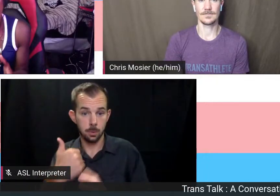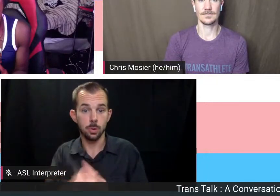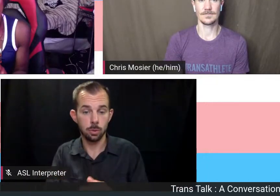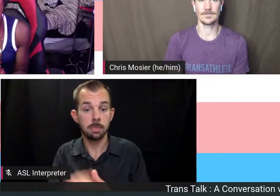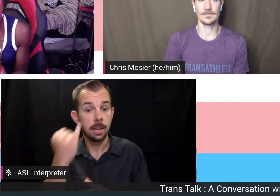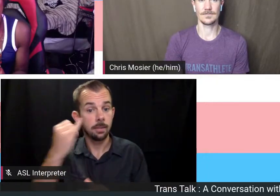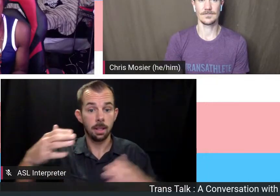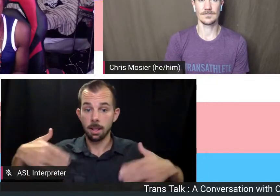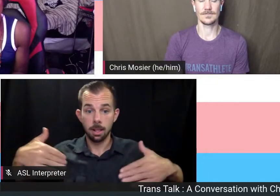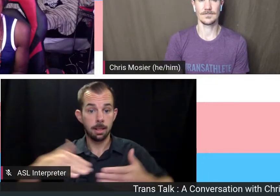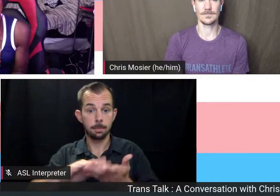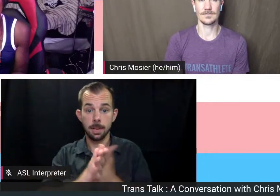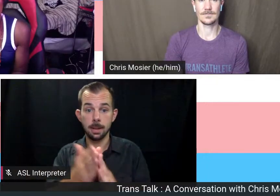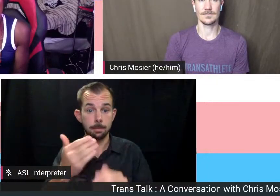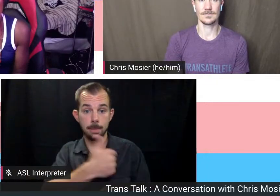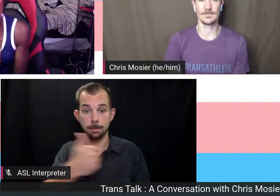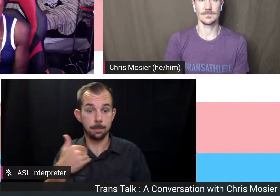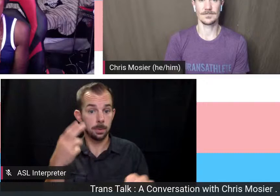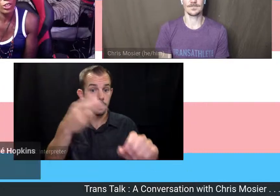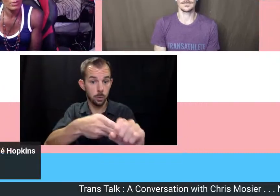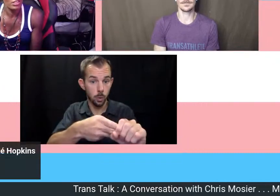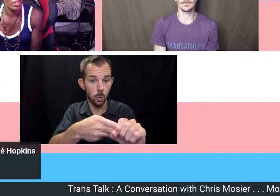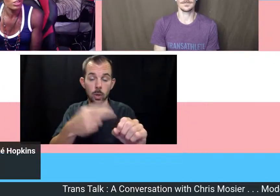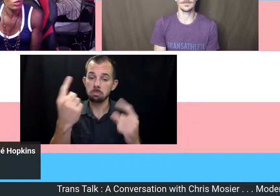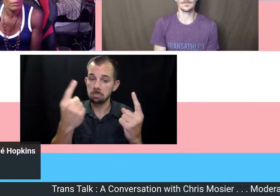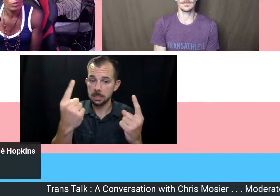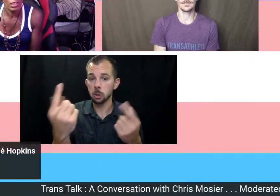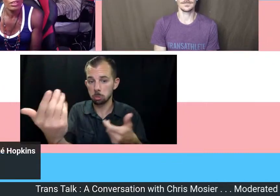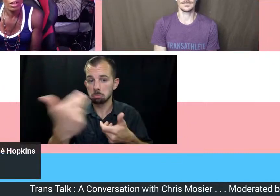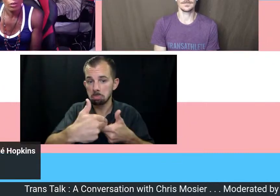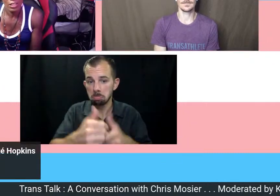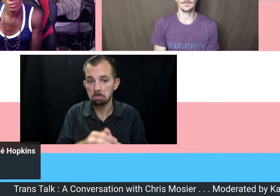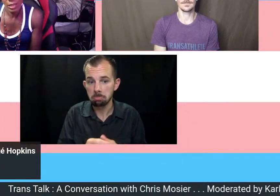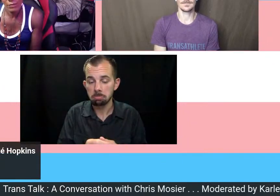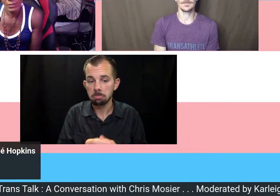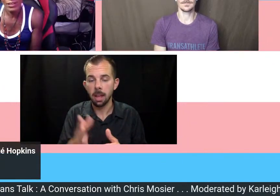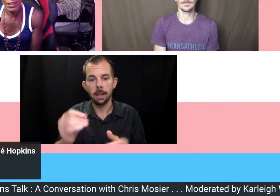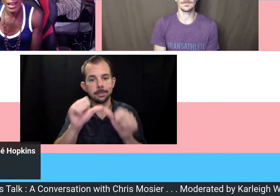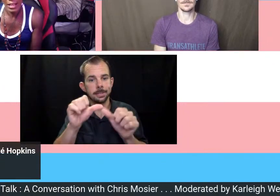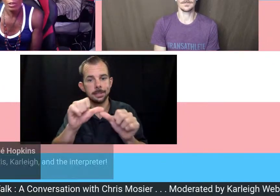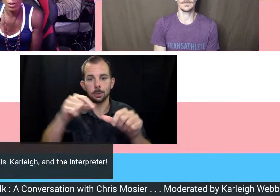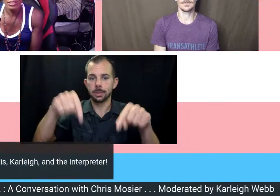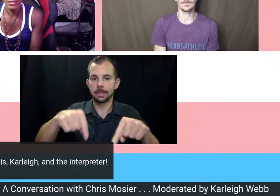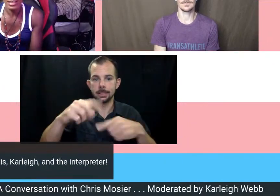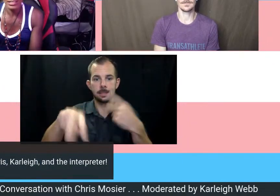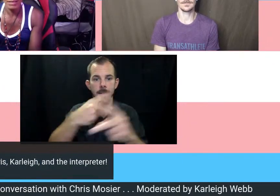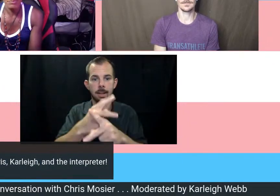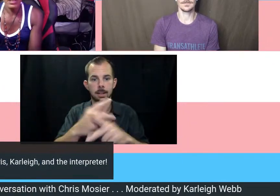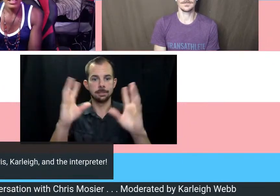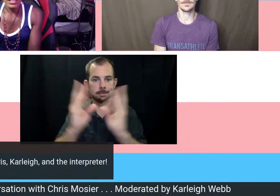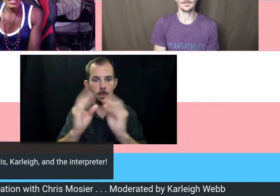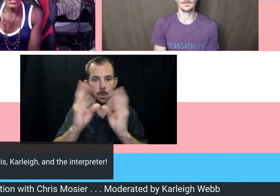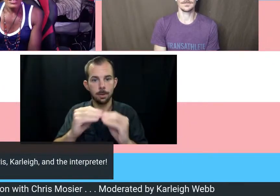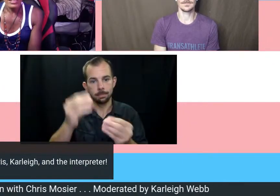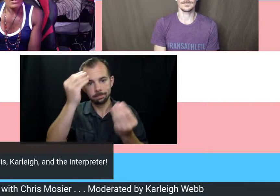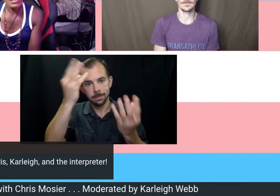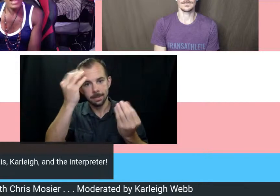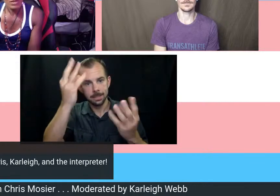fine programming like this coming to our LGBTQ community across New Haven and across Connecticut.